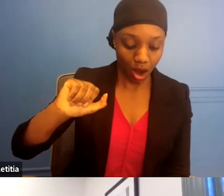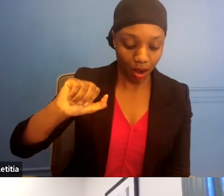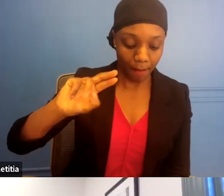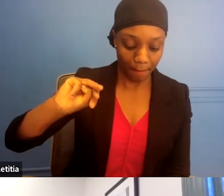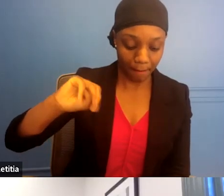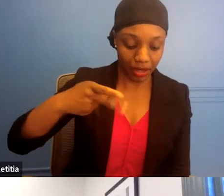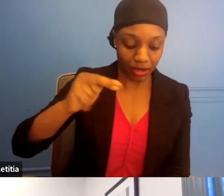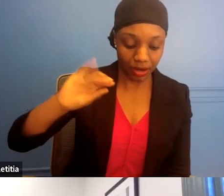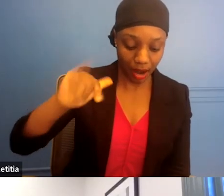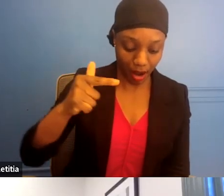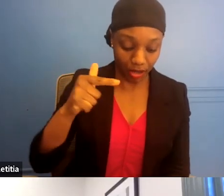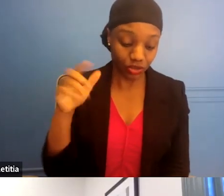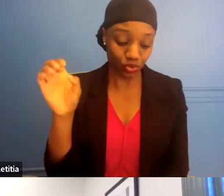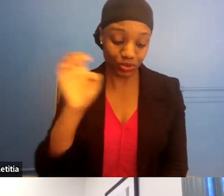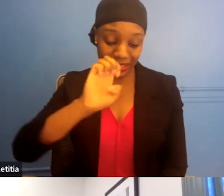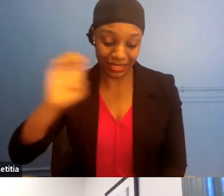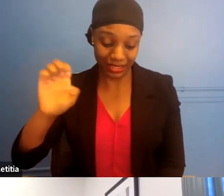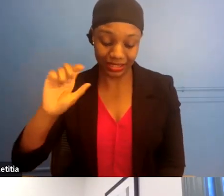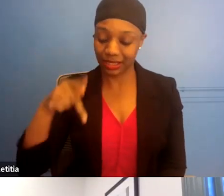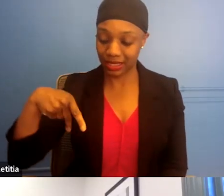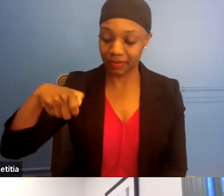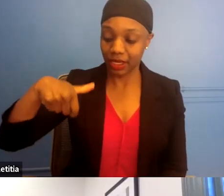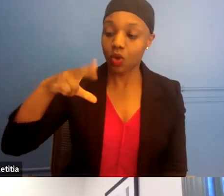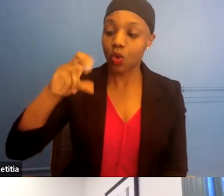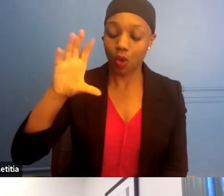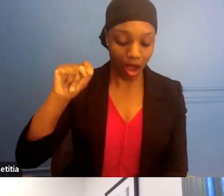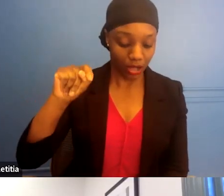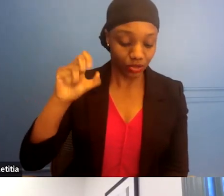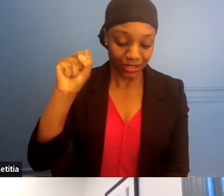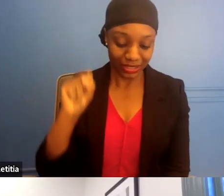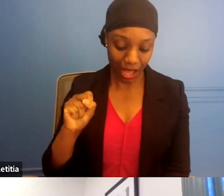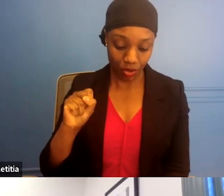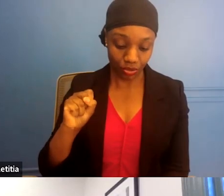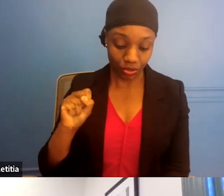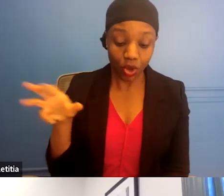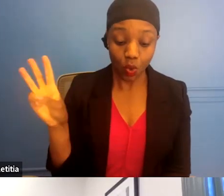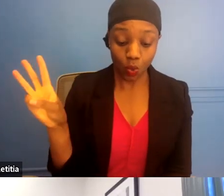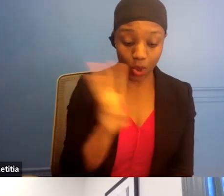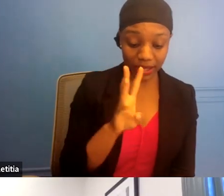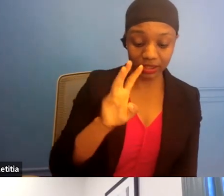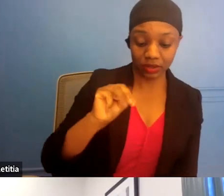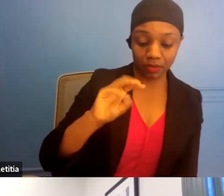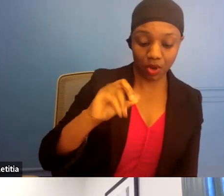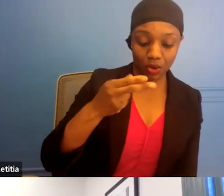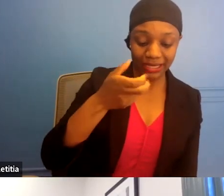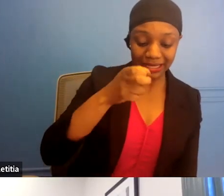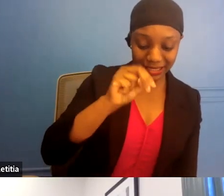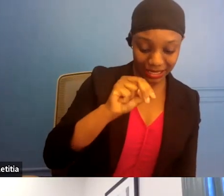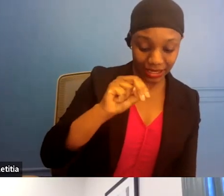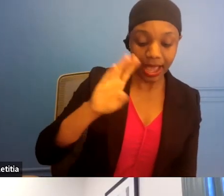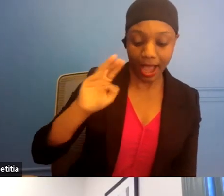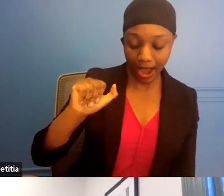the Mohegan and Pequot to the south, the Mohican to the west, and the Abenaki to the north.